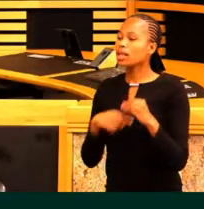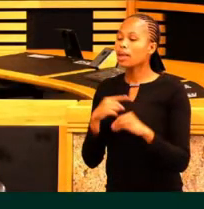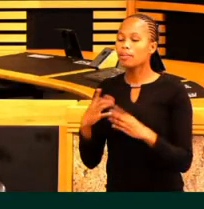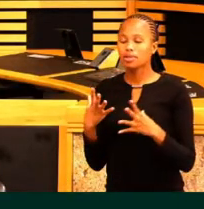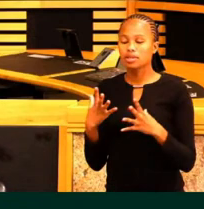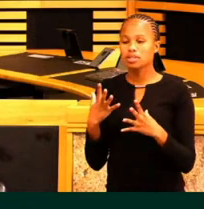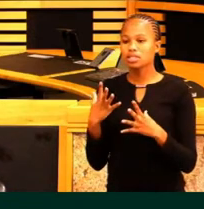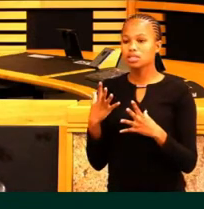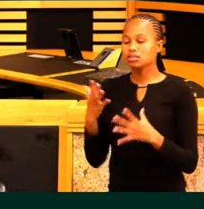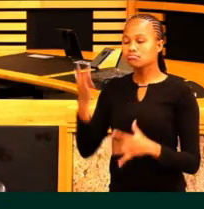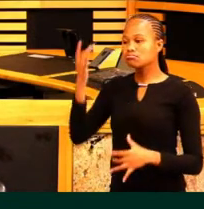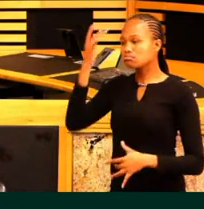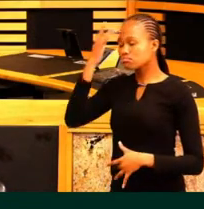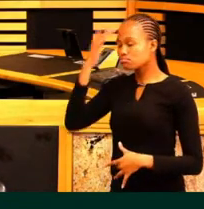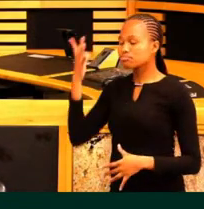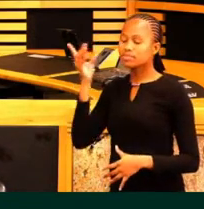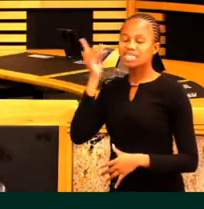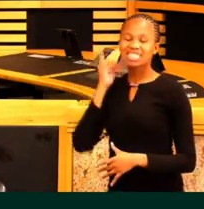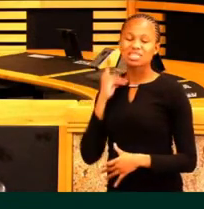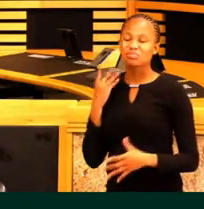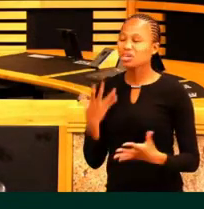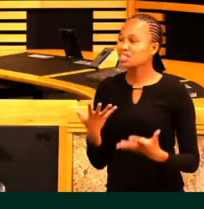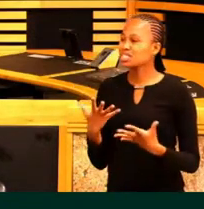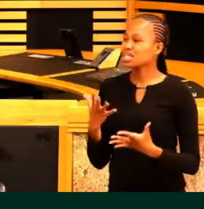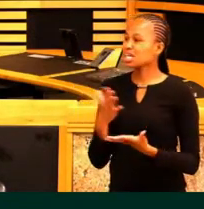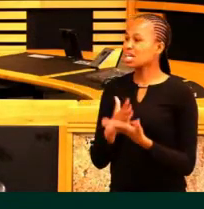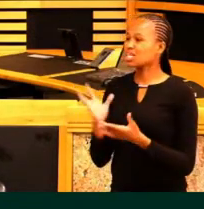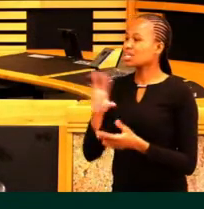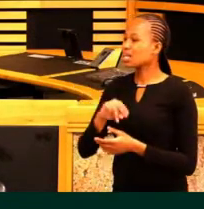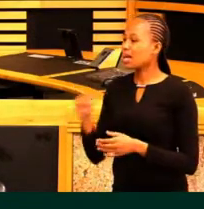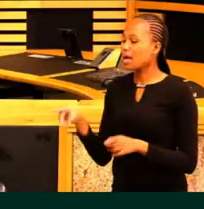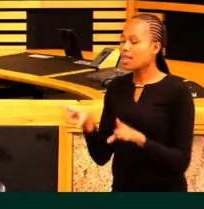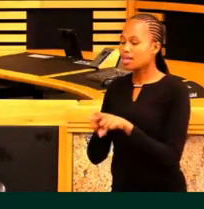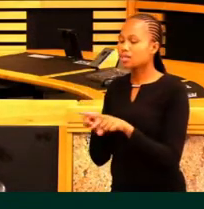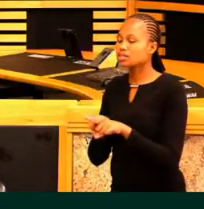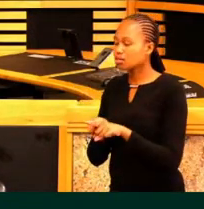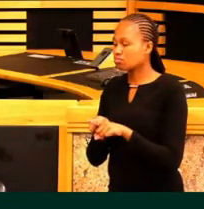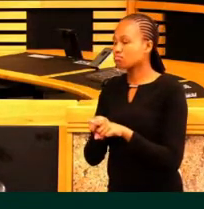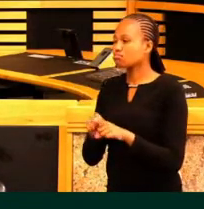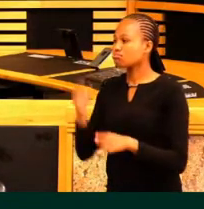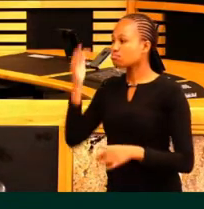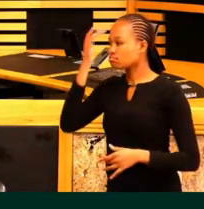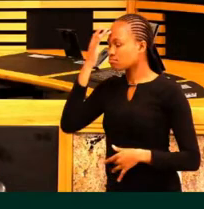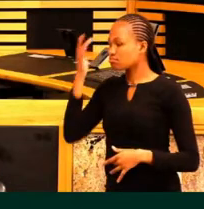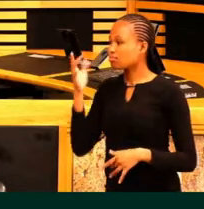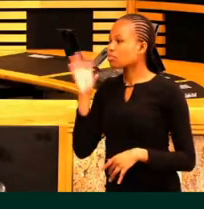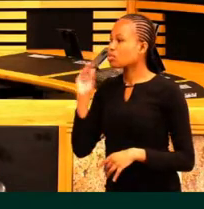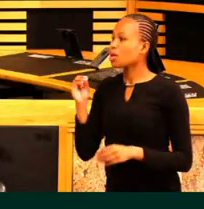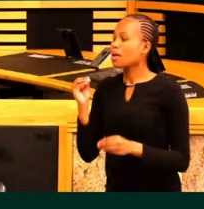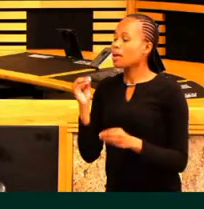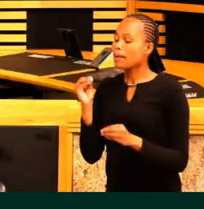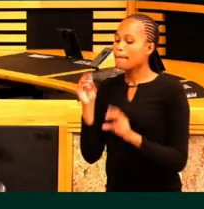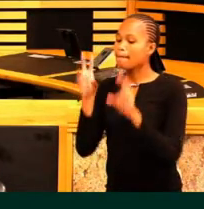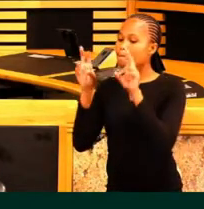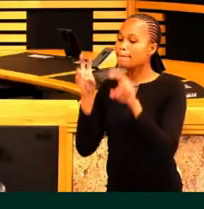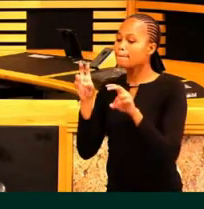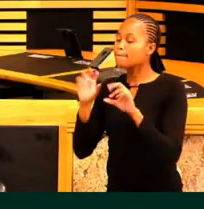a mental illness depression and and other issues related to them there is a major cause of